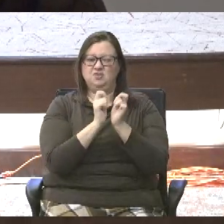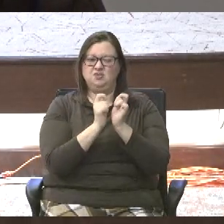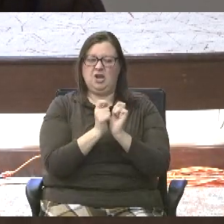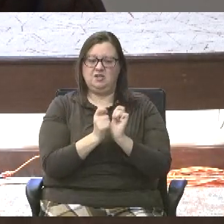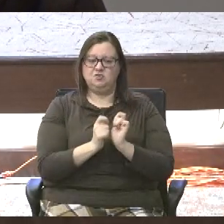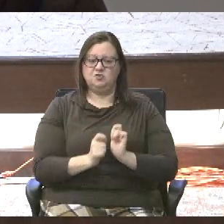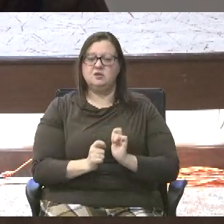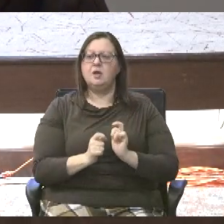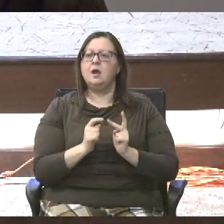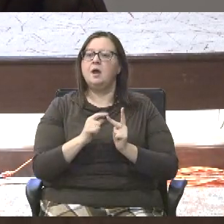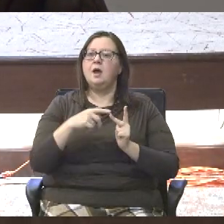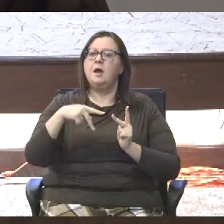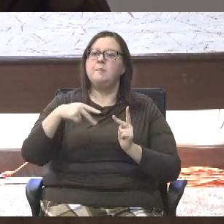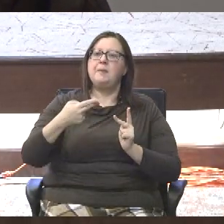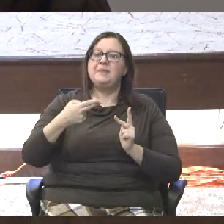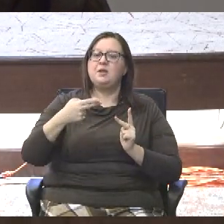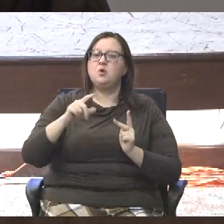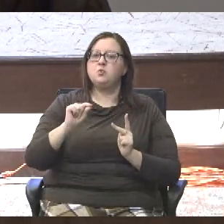a note on public hearing